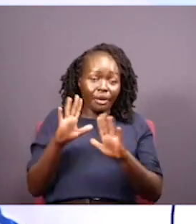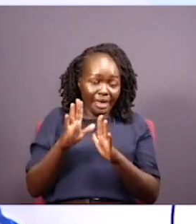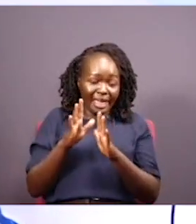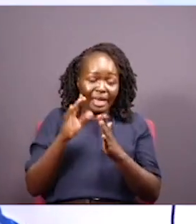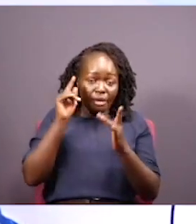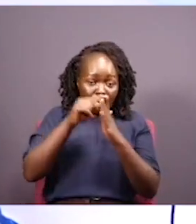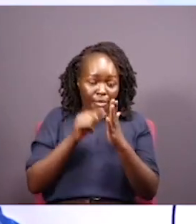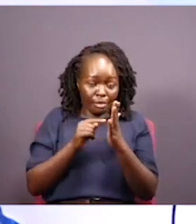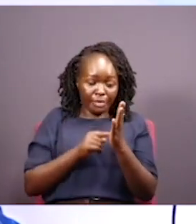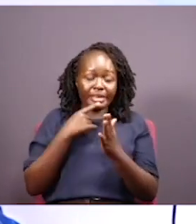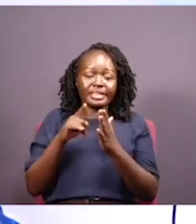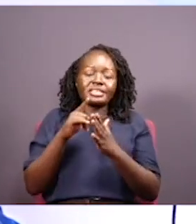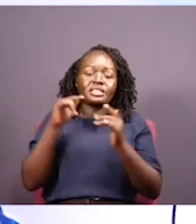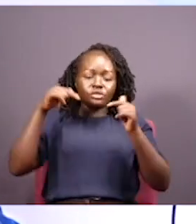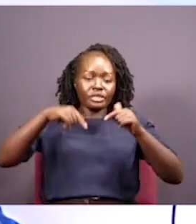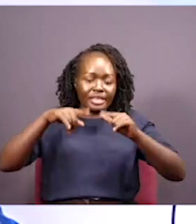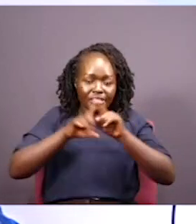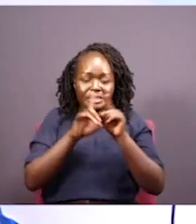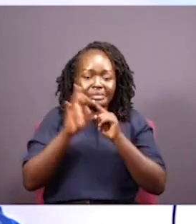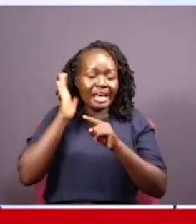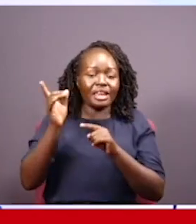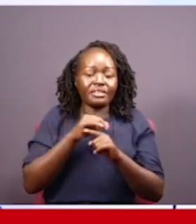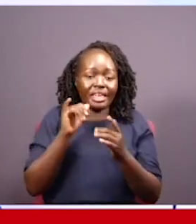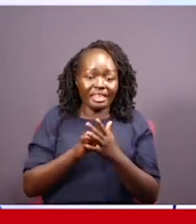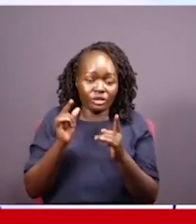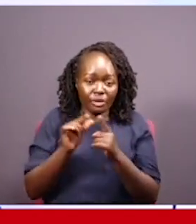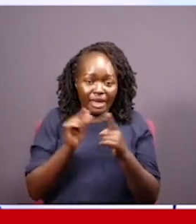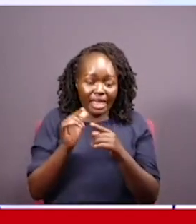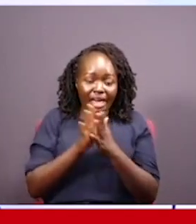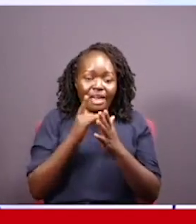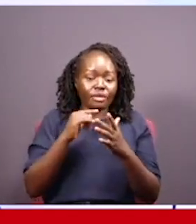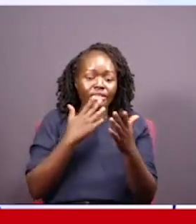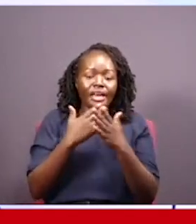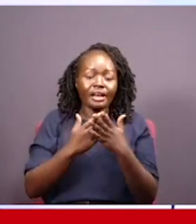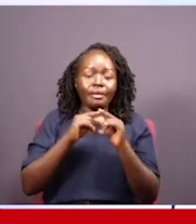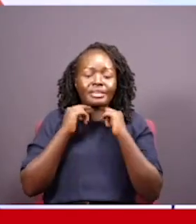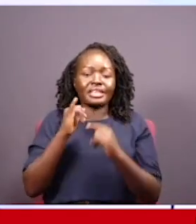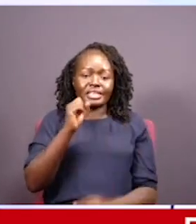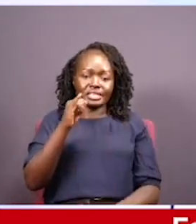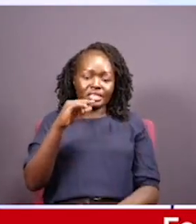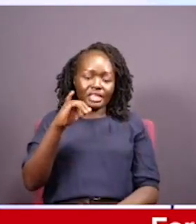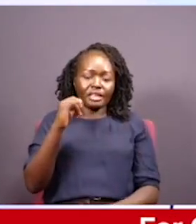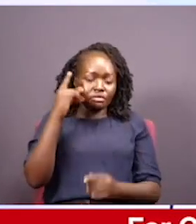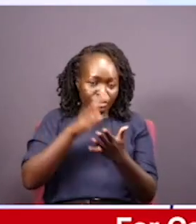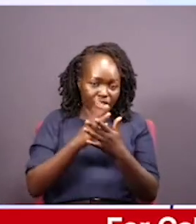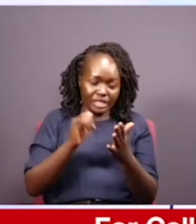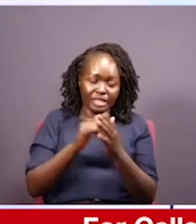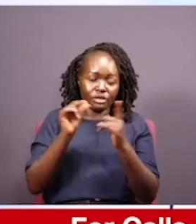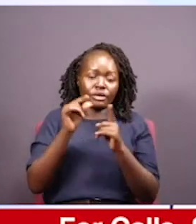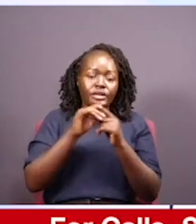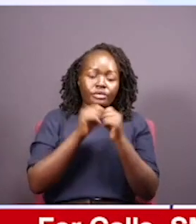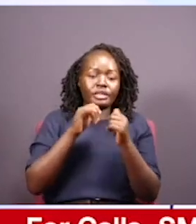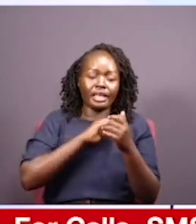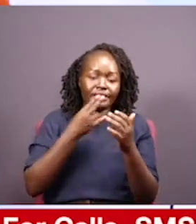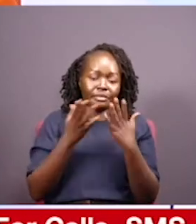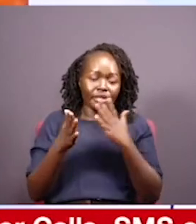this day as you heard that message. And we appreciate Reverend Isige for sharing that message with us. May God bless you and may he